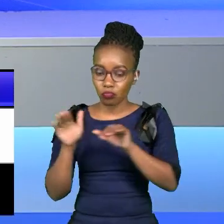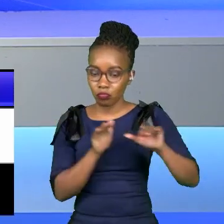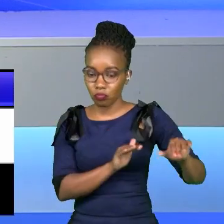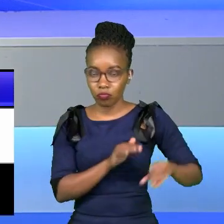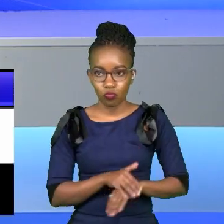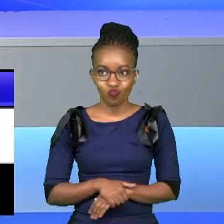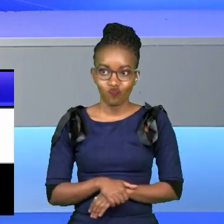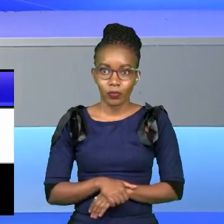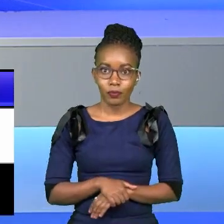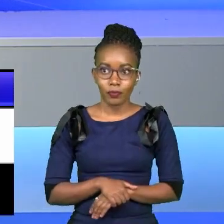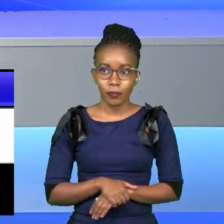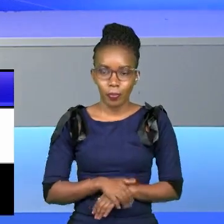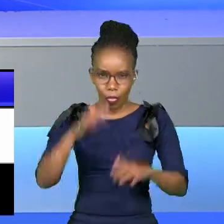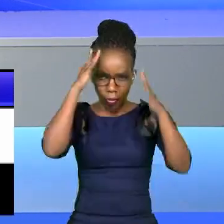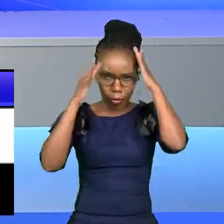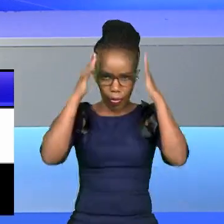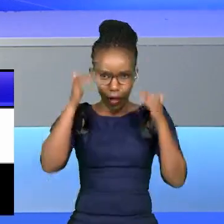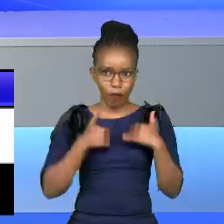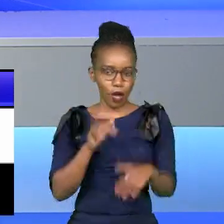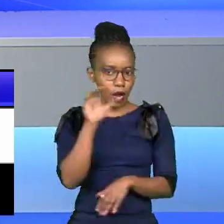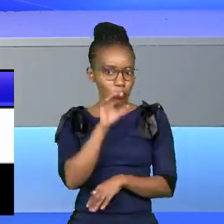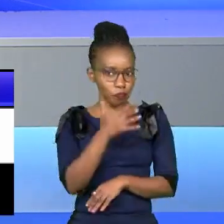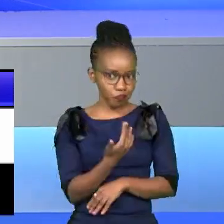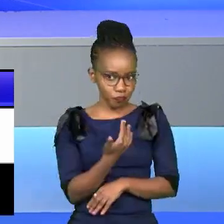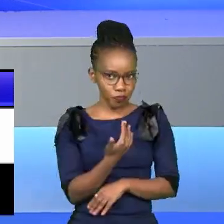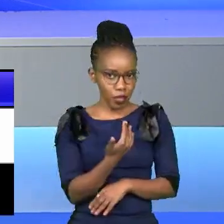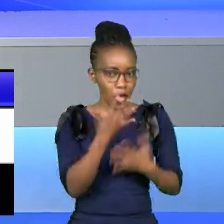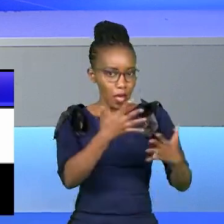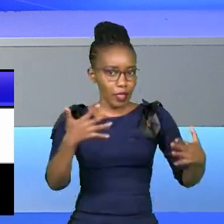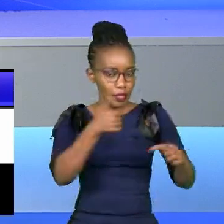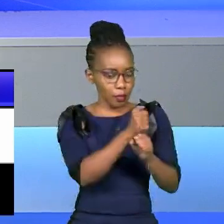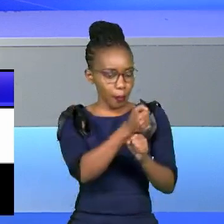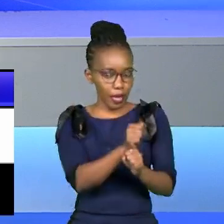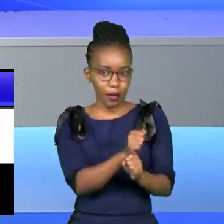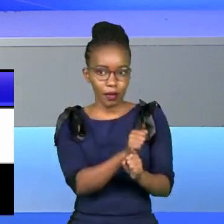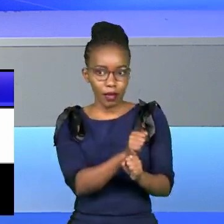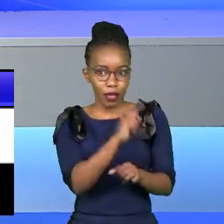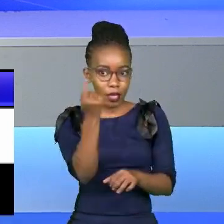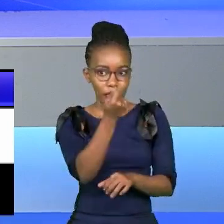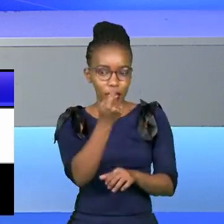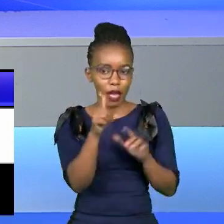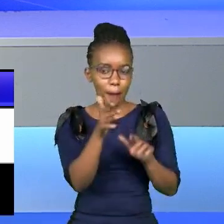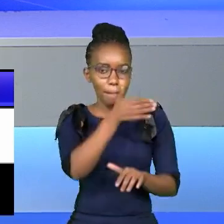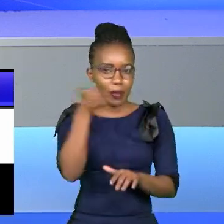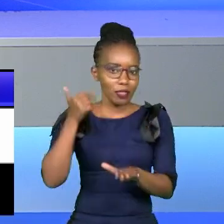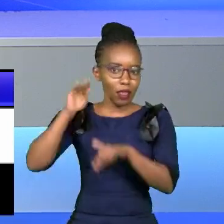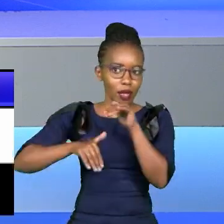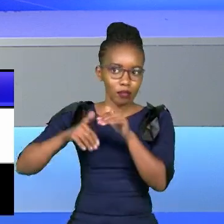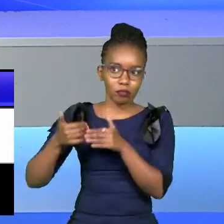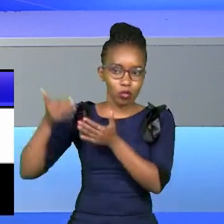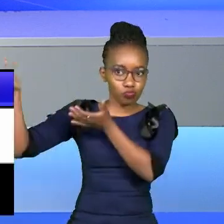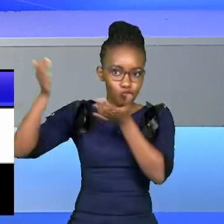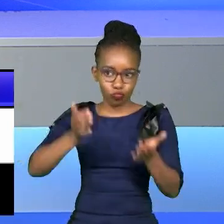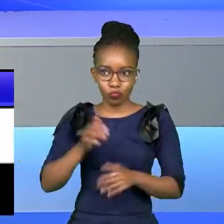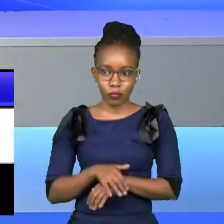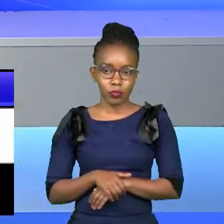Now, a perception by consumers that locally made products are inferior to imported one is fueling the love for